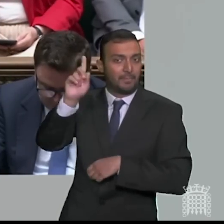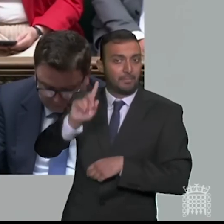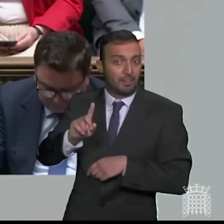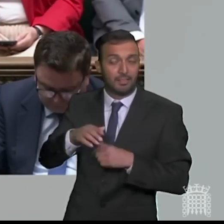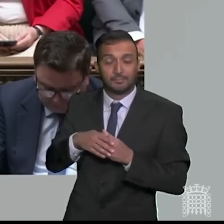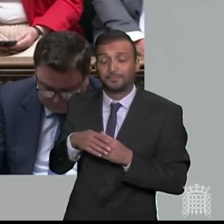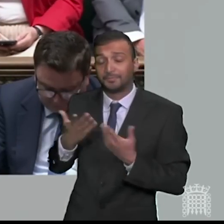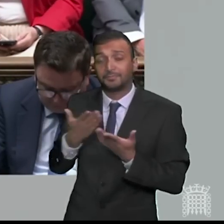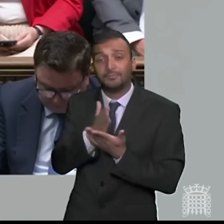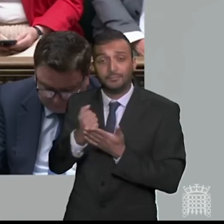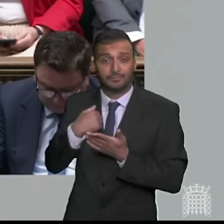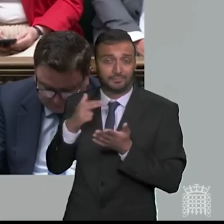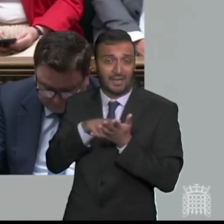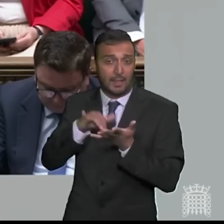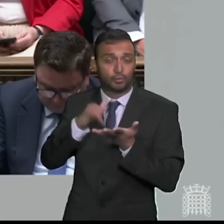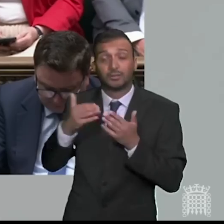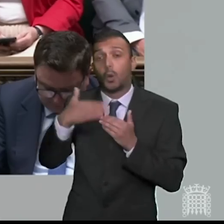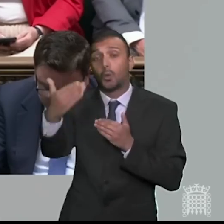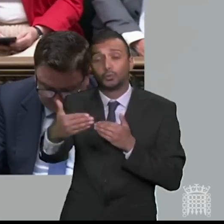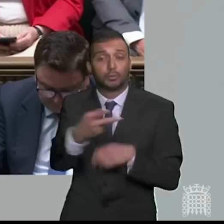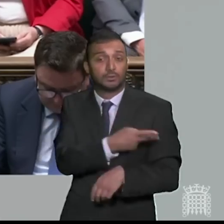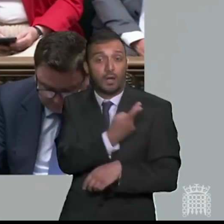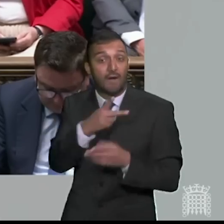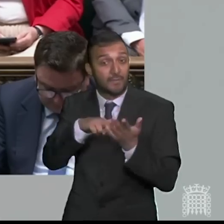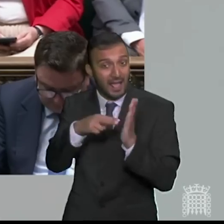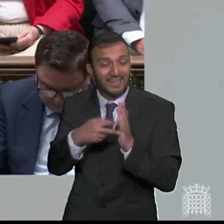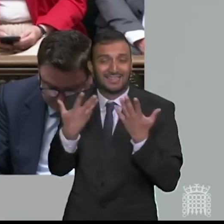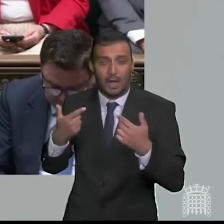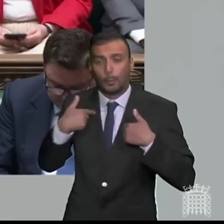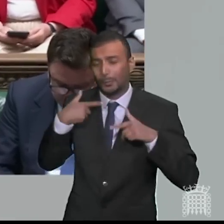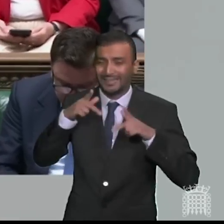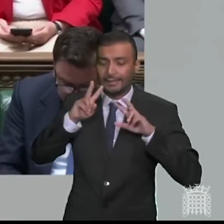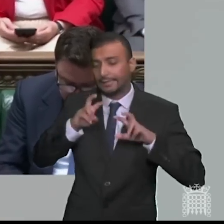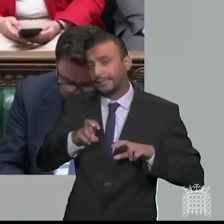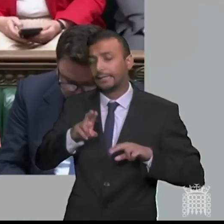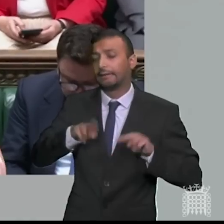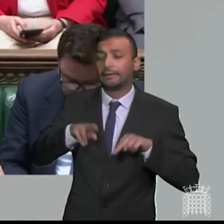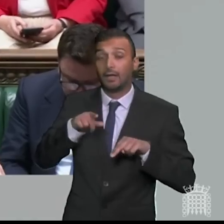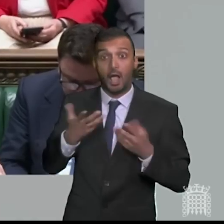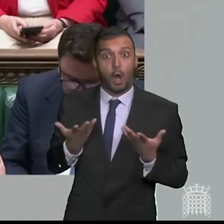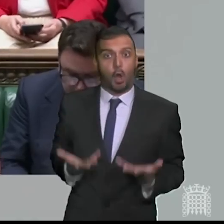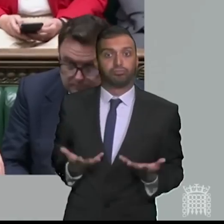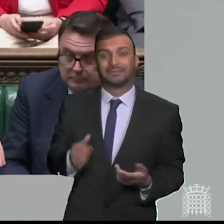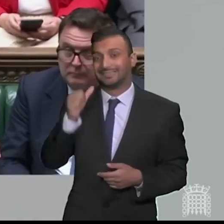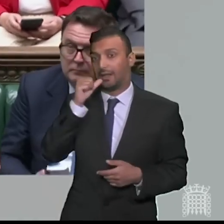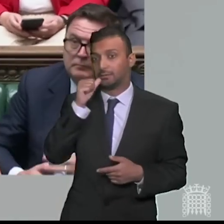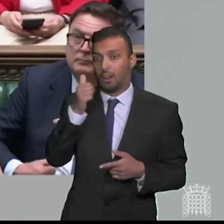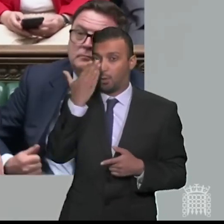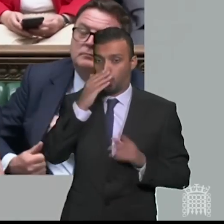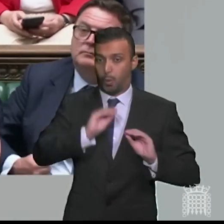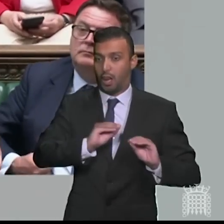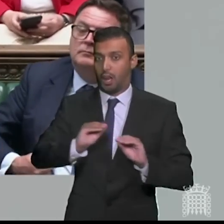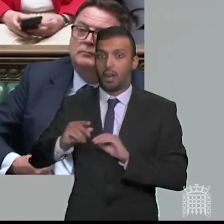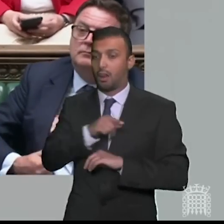NHS long-term workforce plan, we are currently assessing capacity at existing dental schools to see whether they can